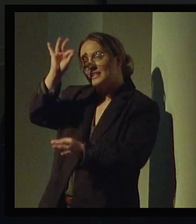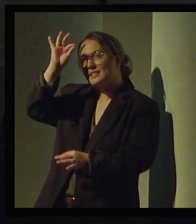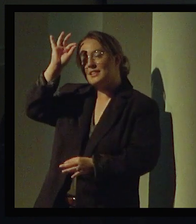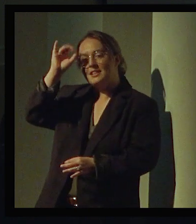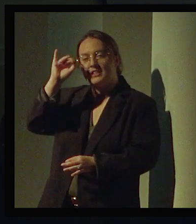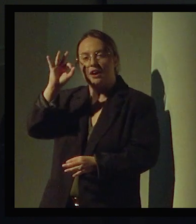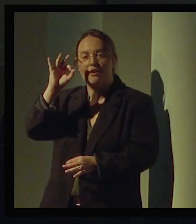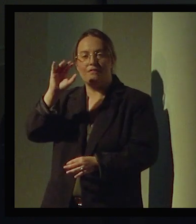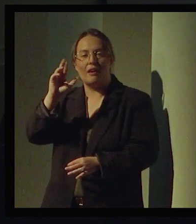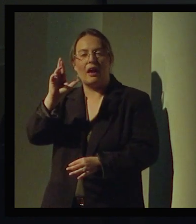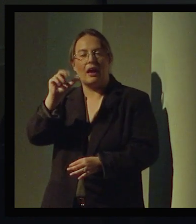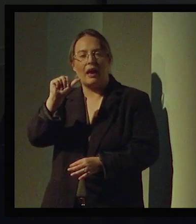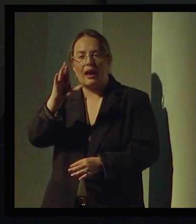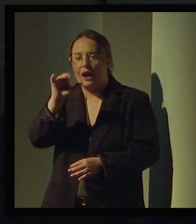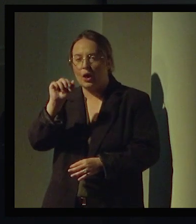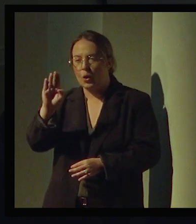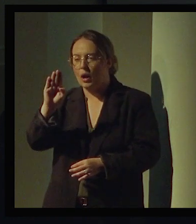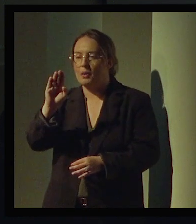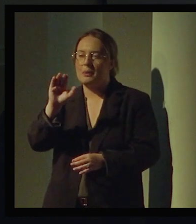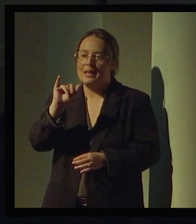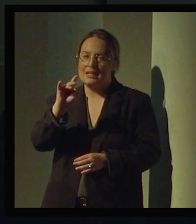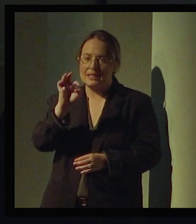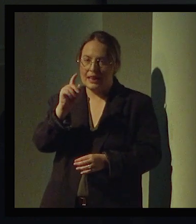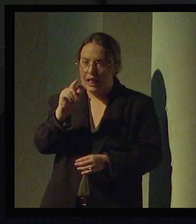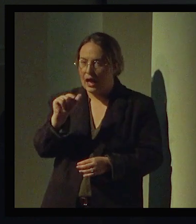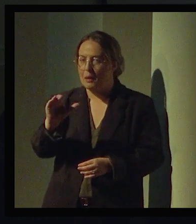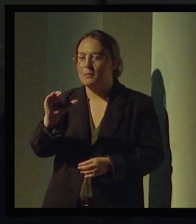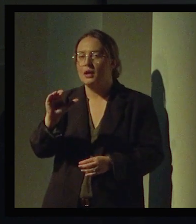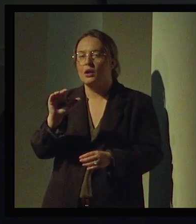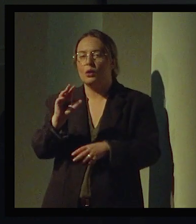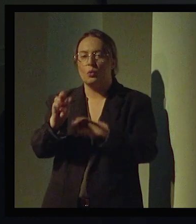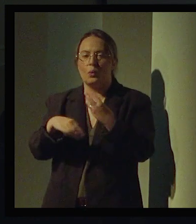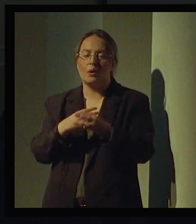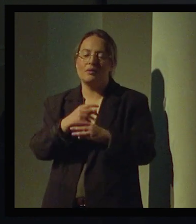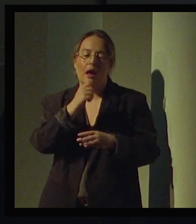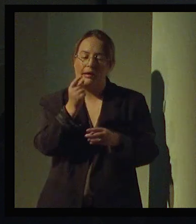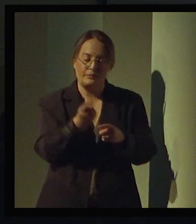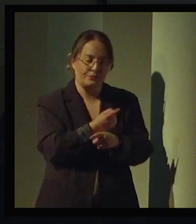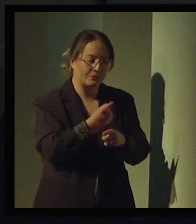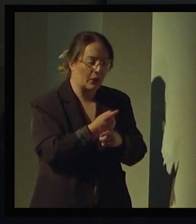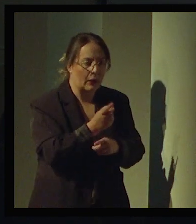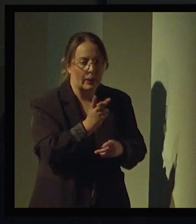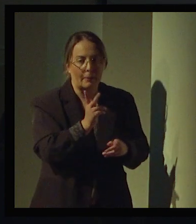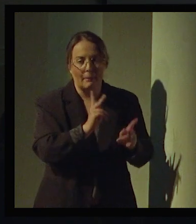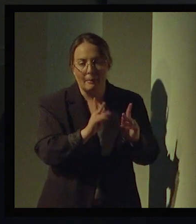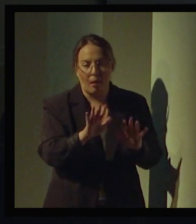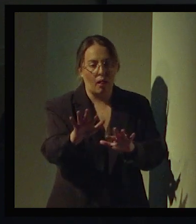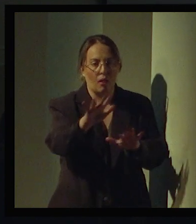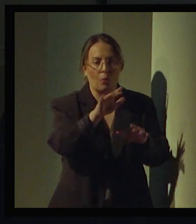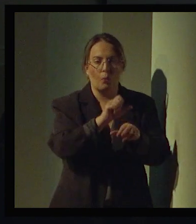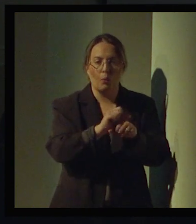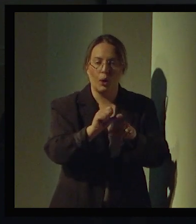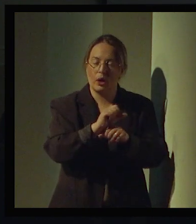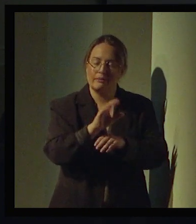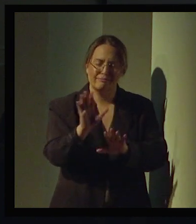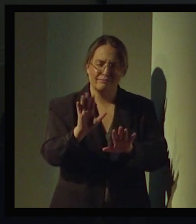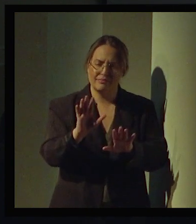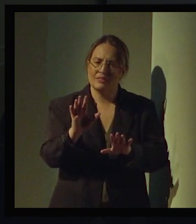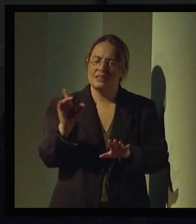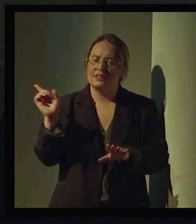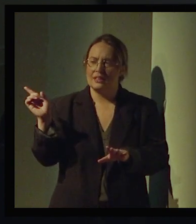world. Not unlike the many paintings of peasants going about their peaceful country ways, imagined scenes like this